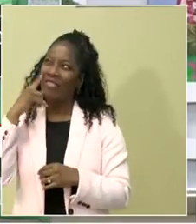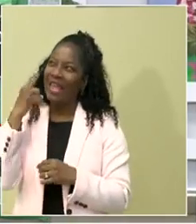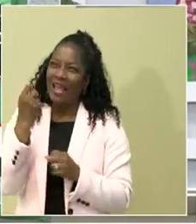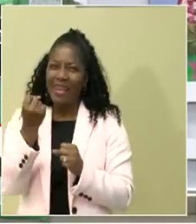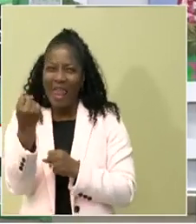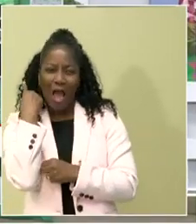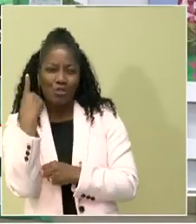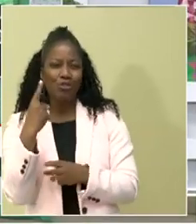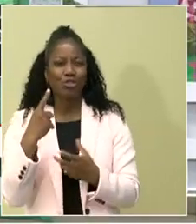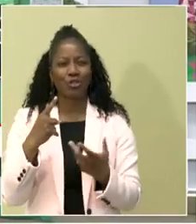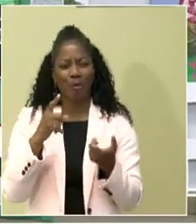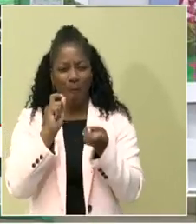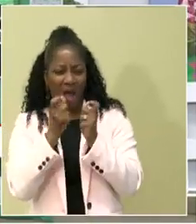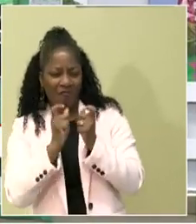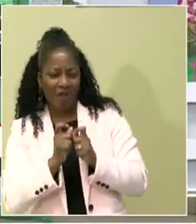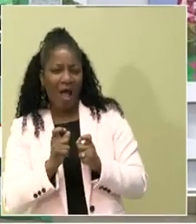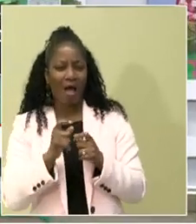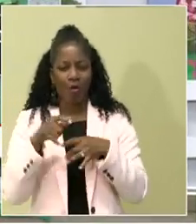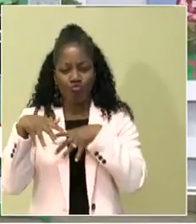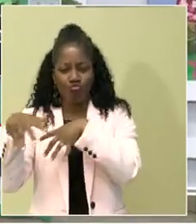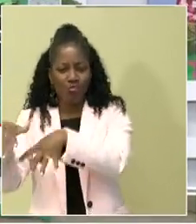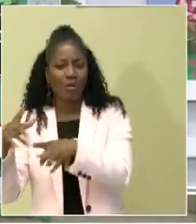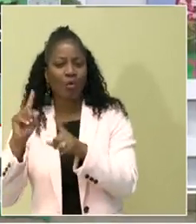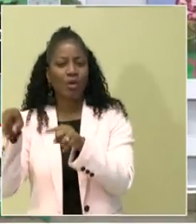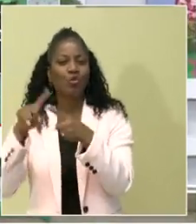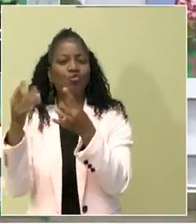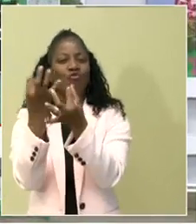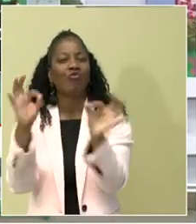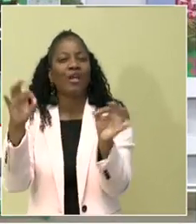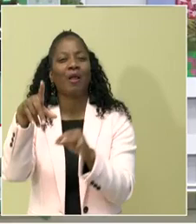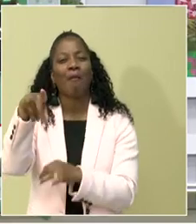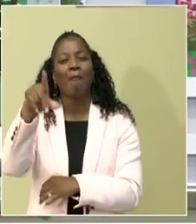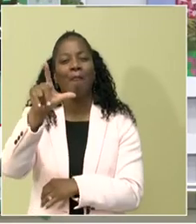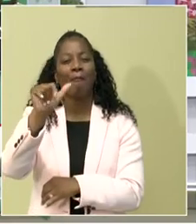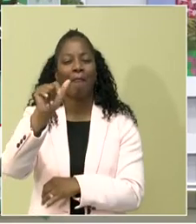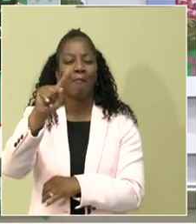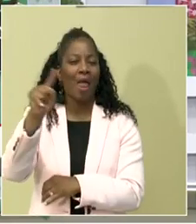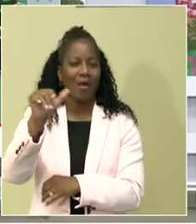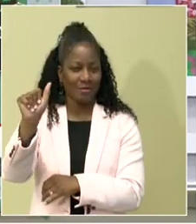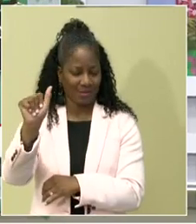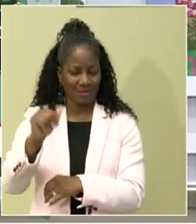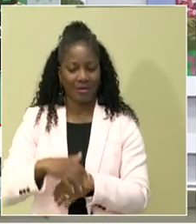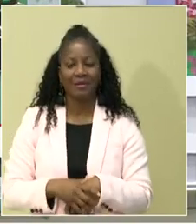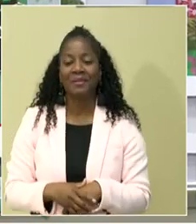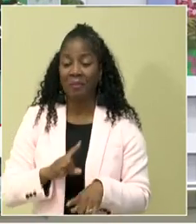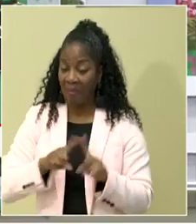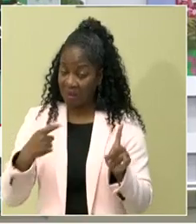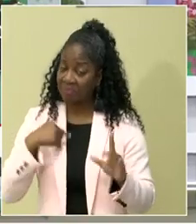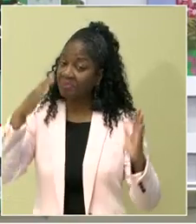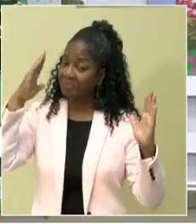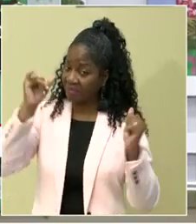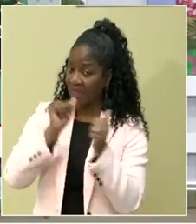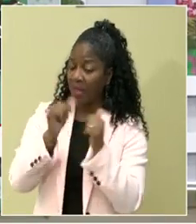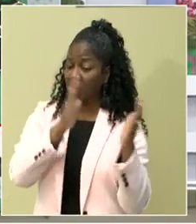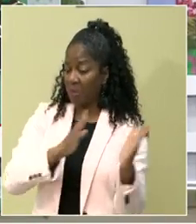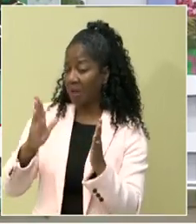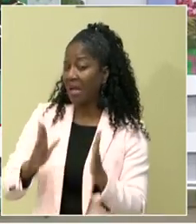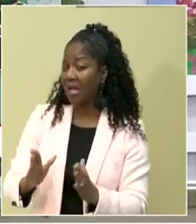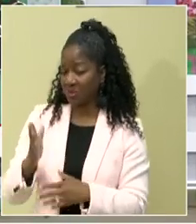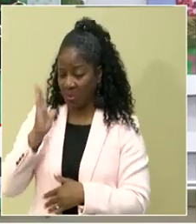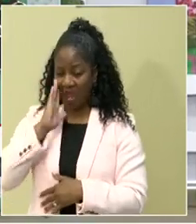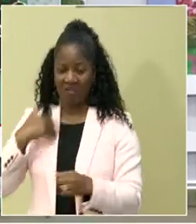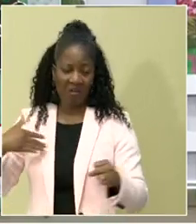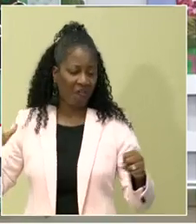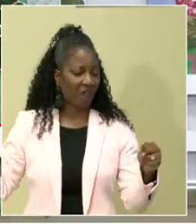modified program rally down at Freedom Plaza. I expect that the organizers are going to have